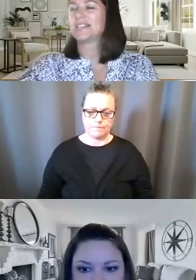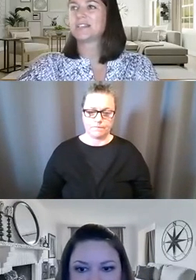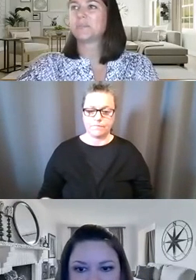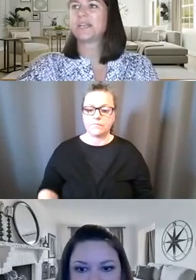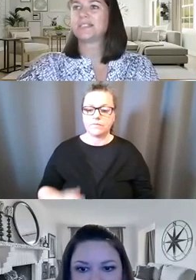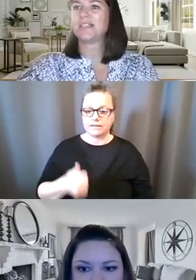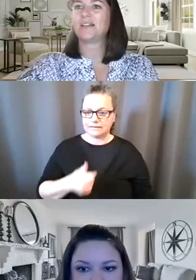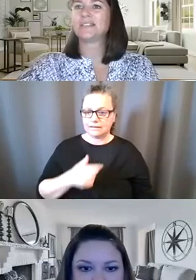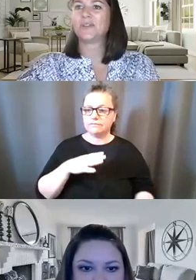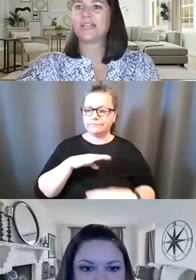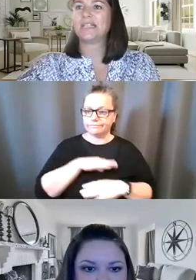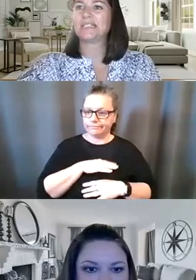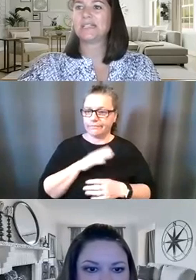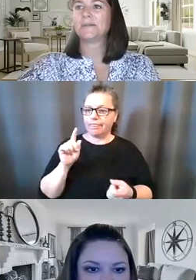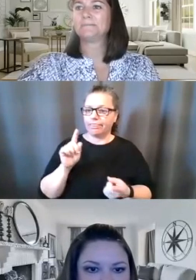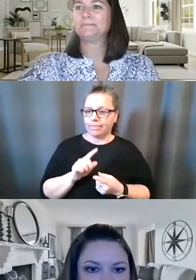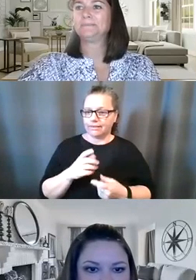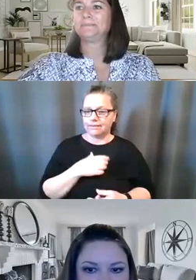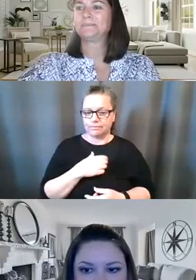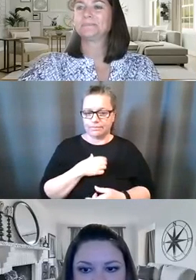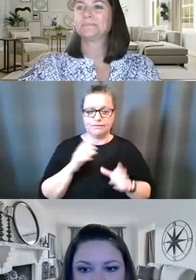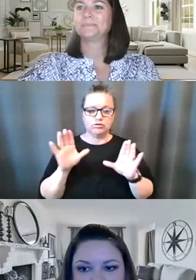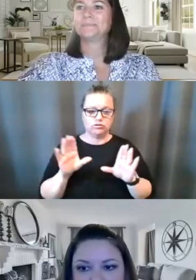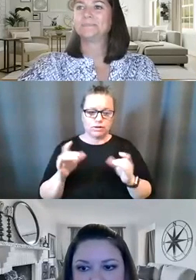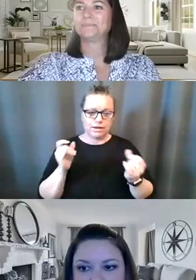Self-satisfaction, less complaints. Yeah, lots of great ideas here.